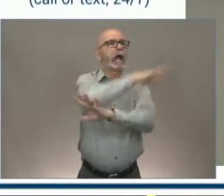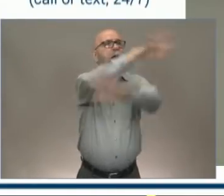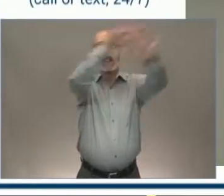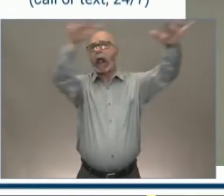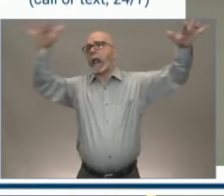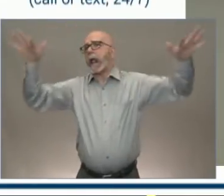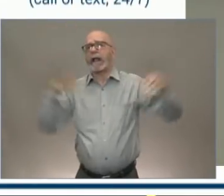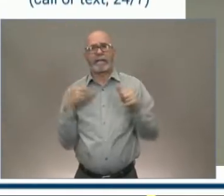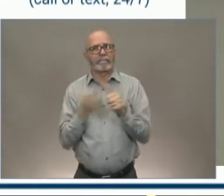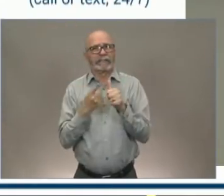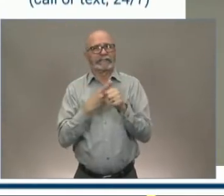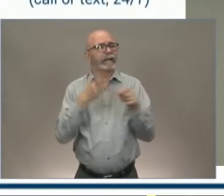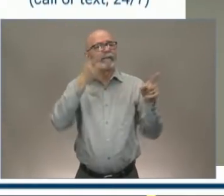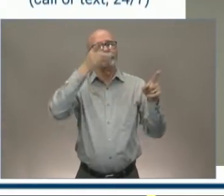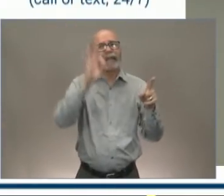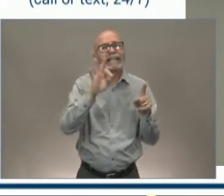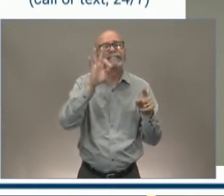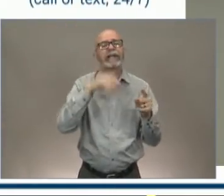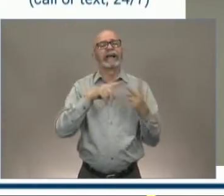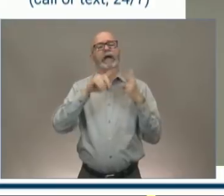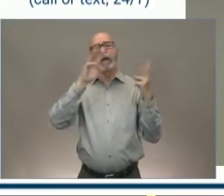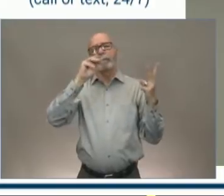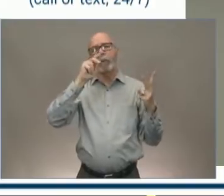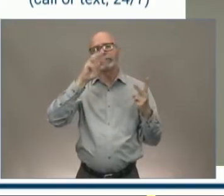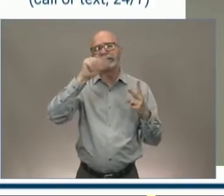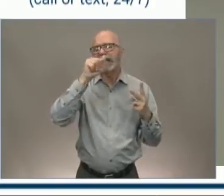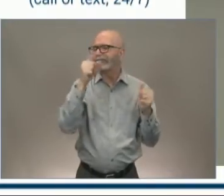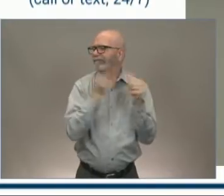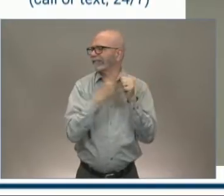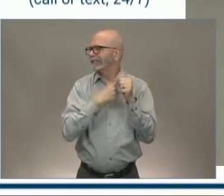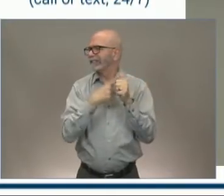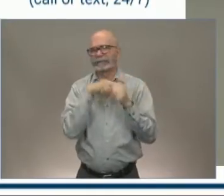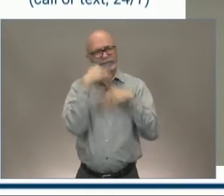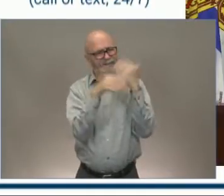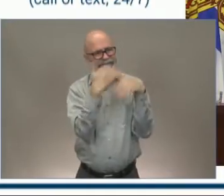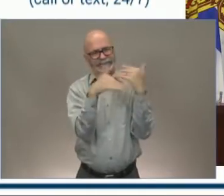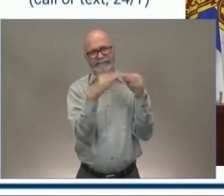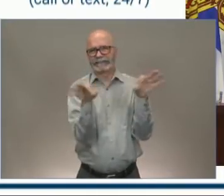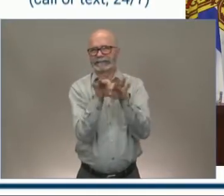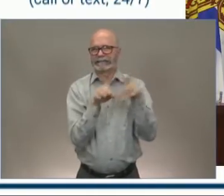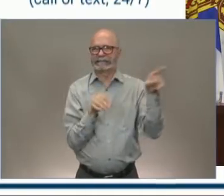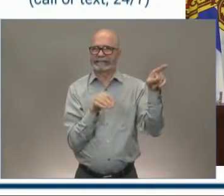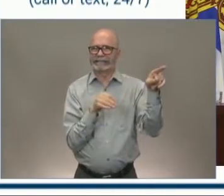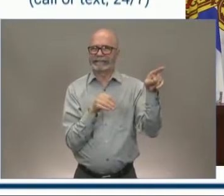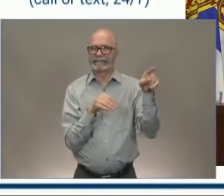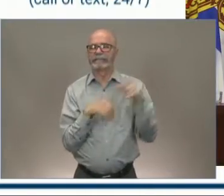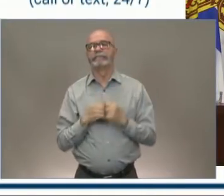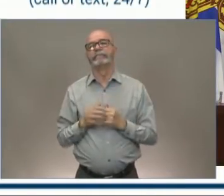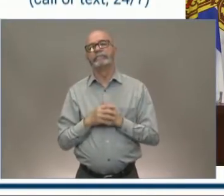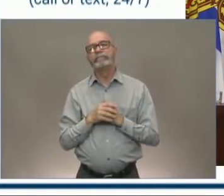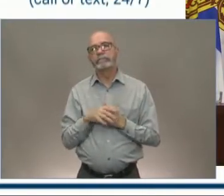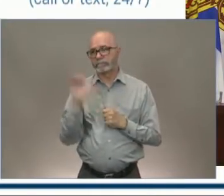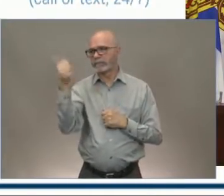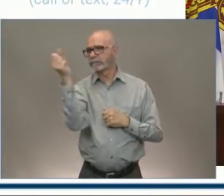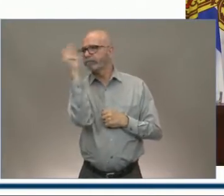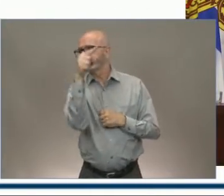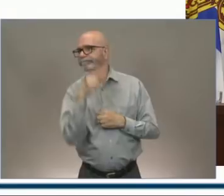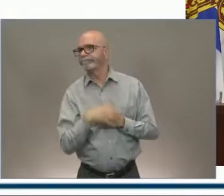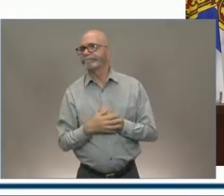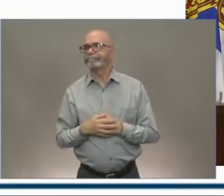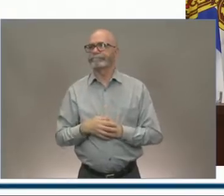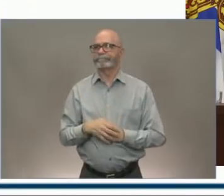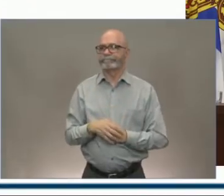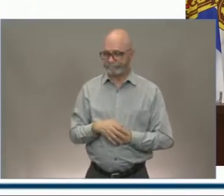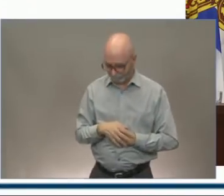and the Moderna vaccine as quickly as possible for Nova Scotians? Go ahead with your follow-up, Keith. And I'm just wondering